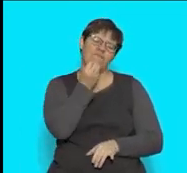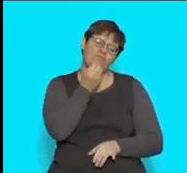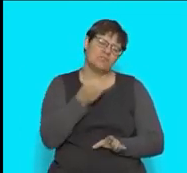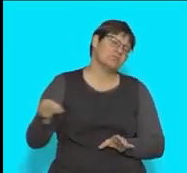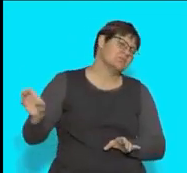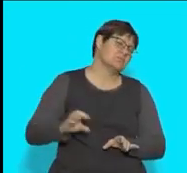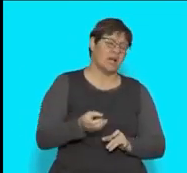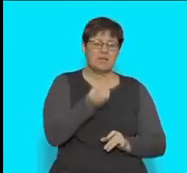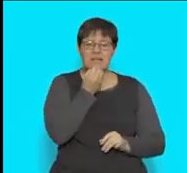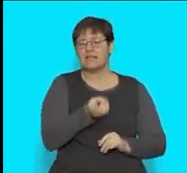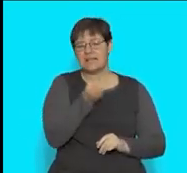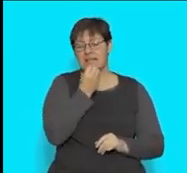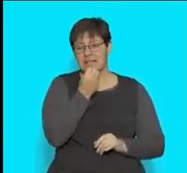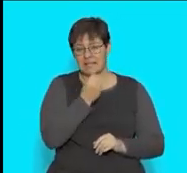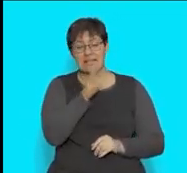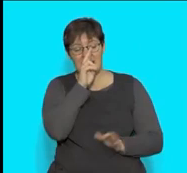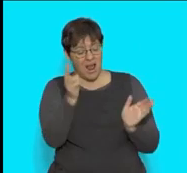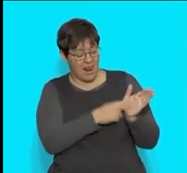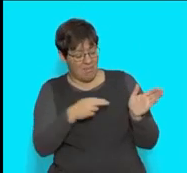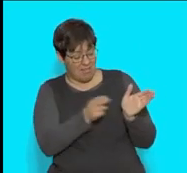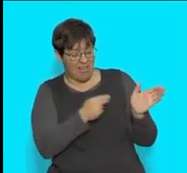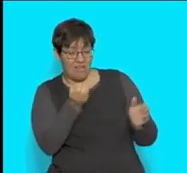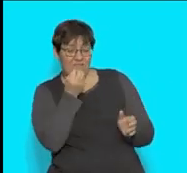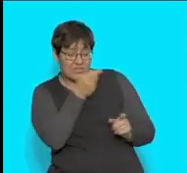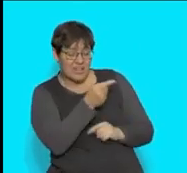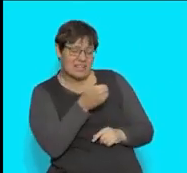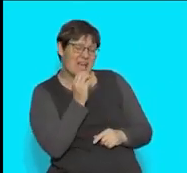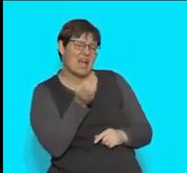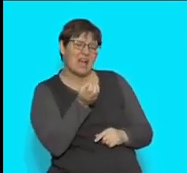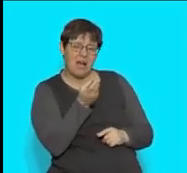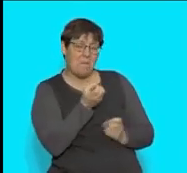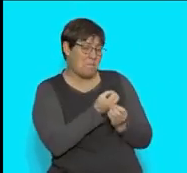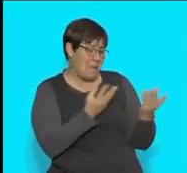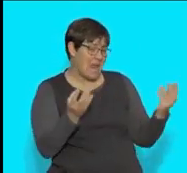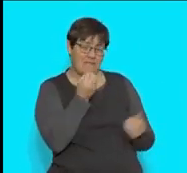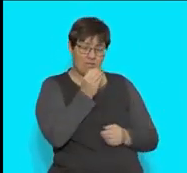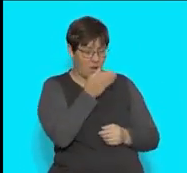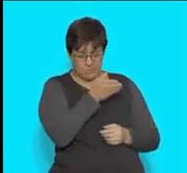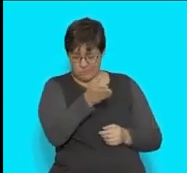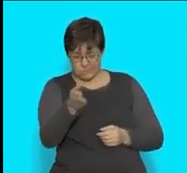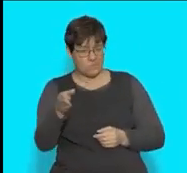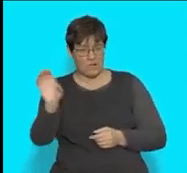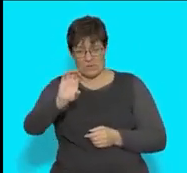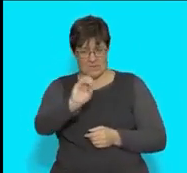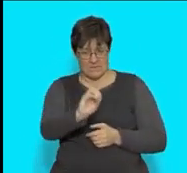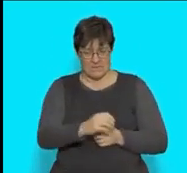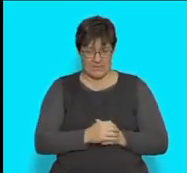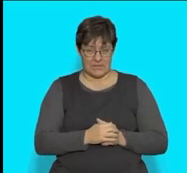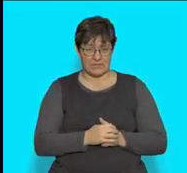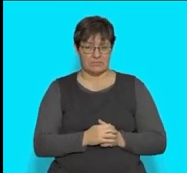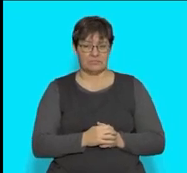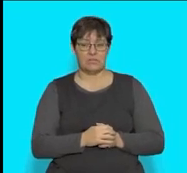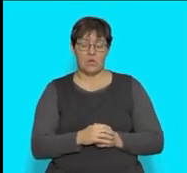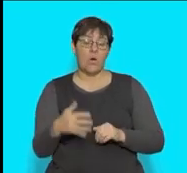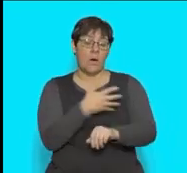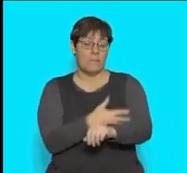lot of salt. Check your food labels. Lots and lots of foods have salt, right? So here we've got, in